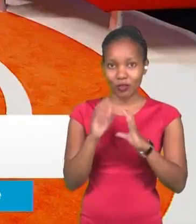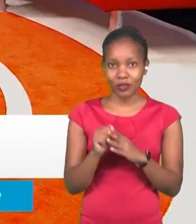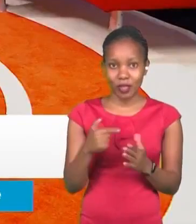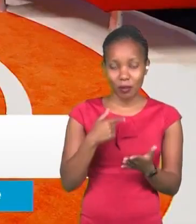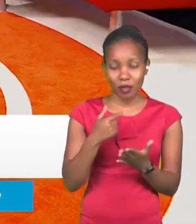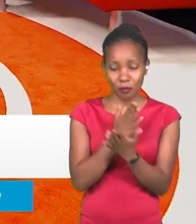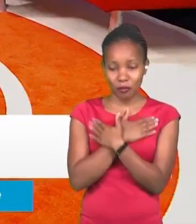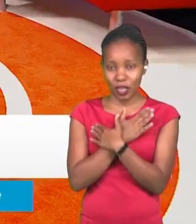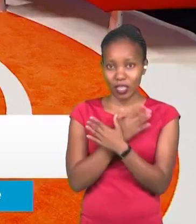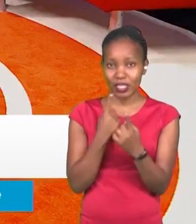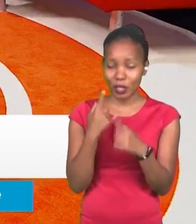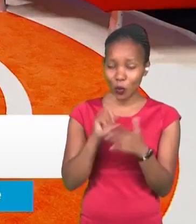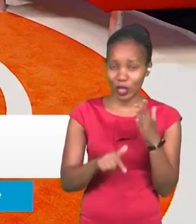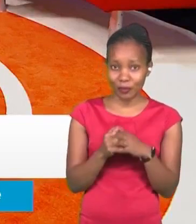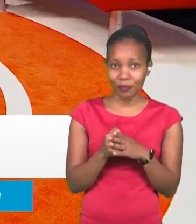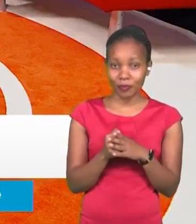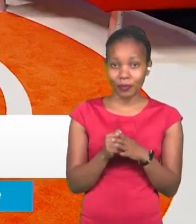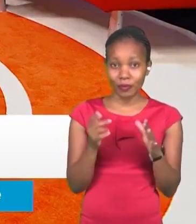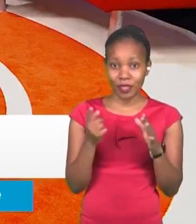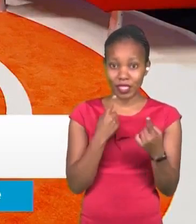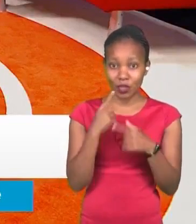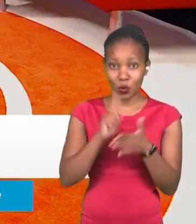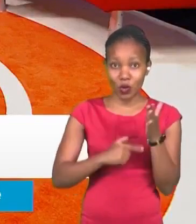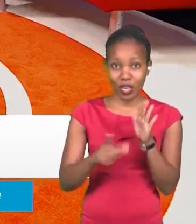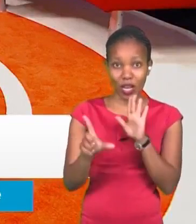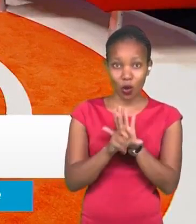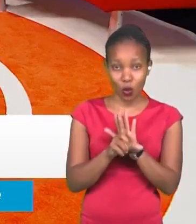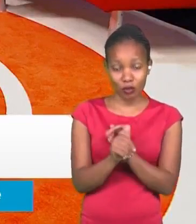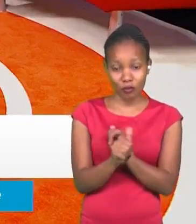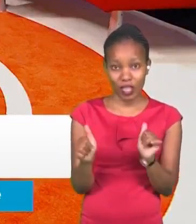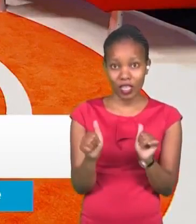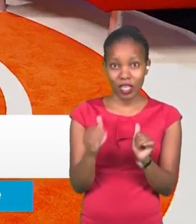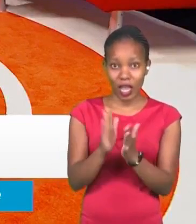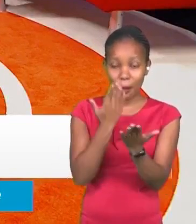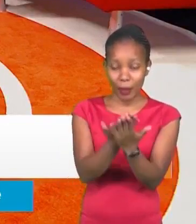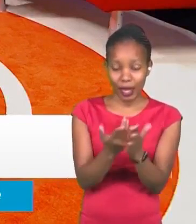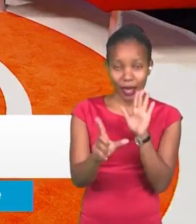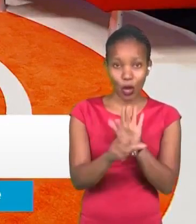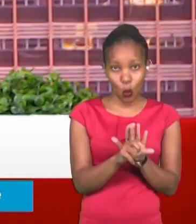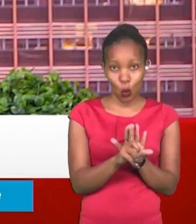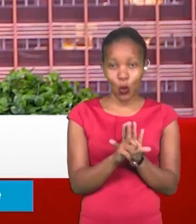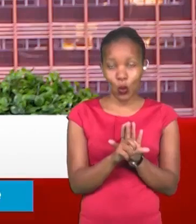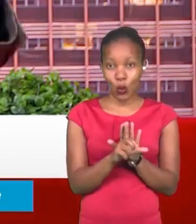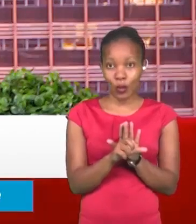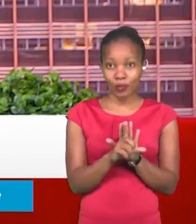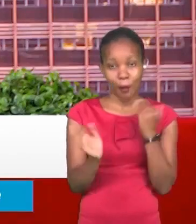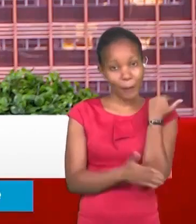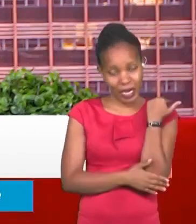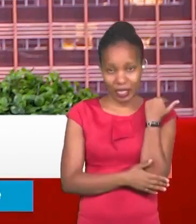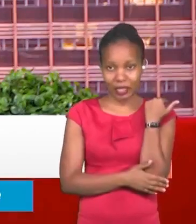learned friend is trying to say something. Okay. He's trying to say the law is fine. Okay. We are applying the law